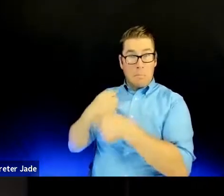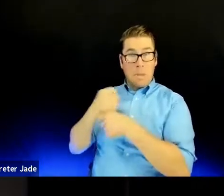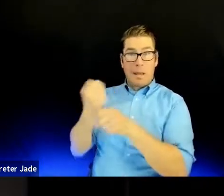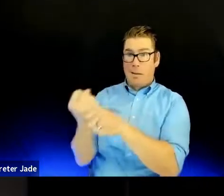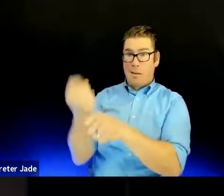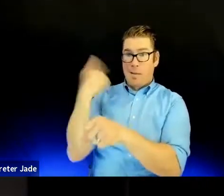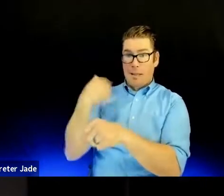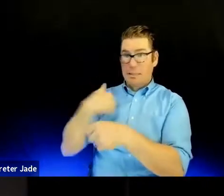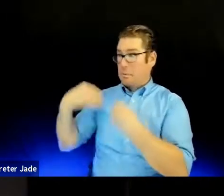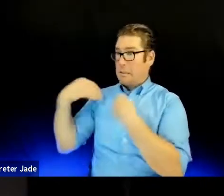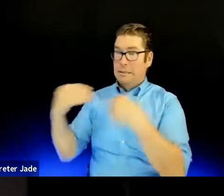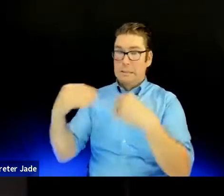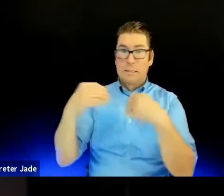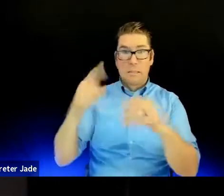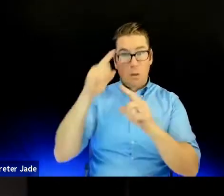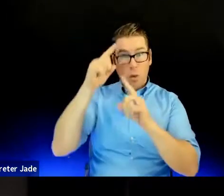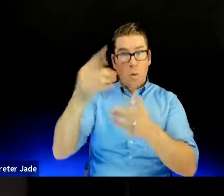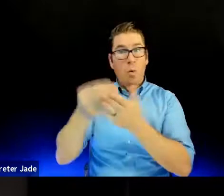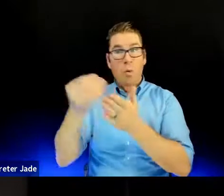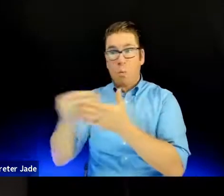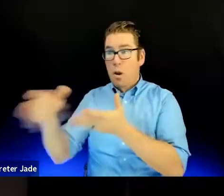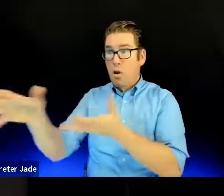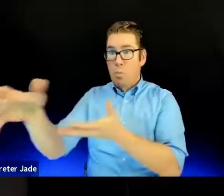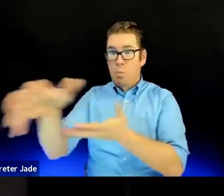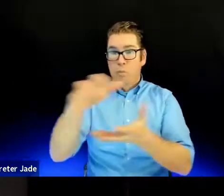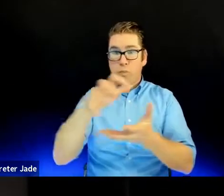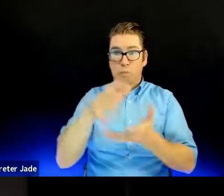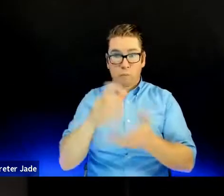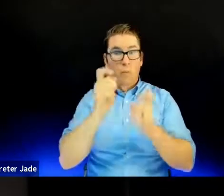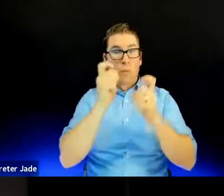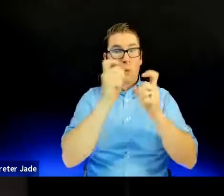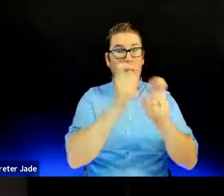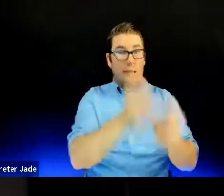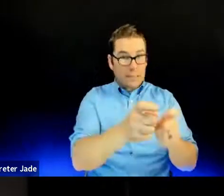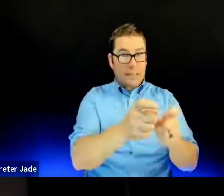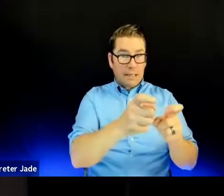money for people that are going to the academy, the fire academy or police academy.